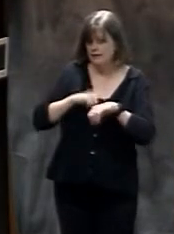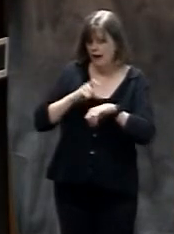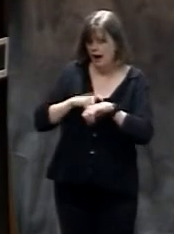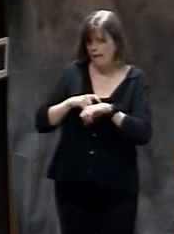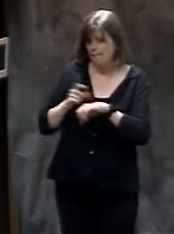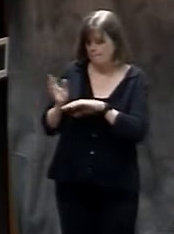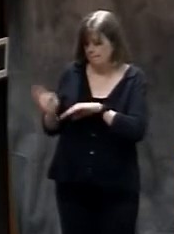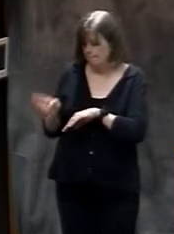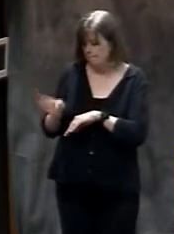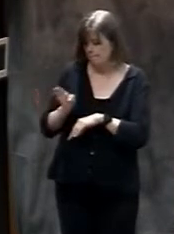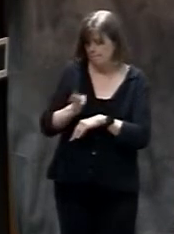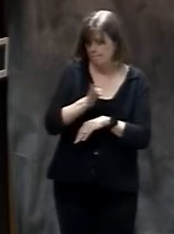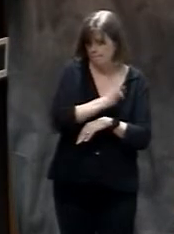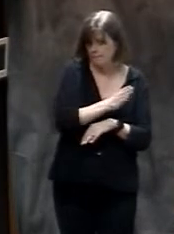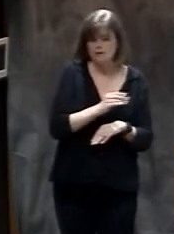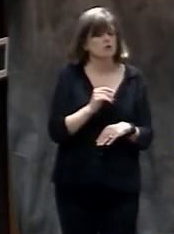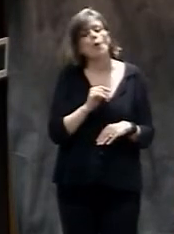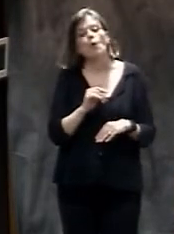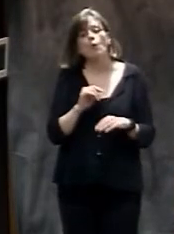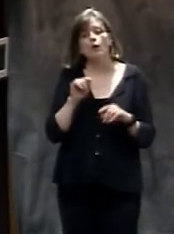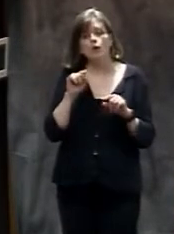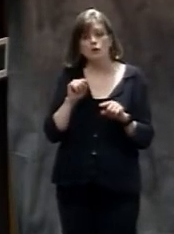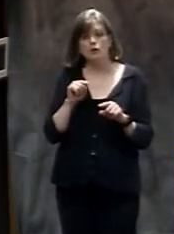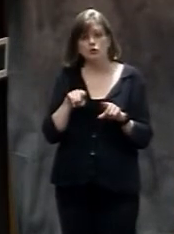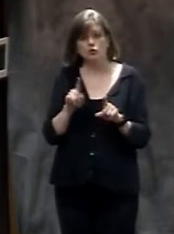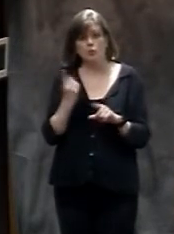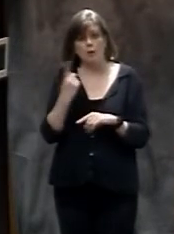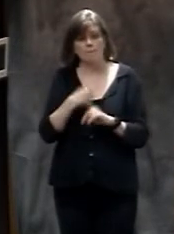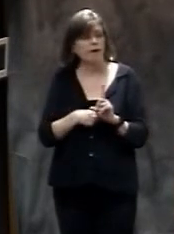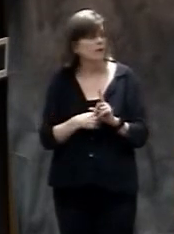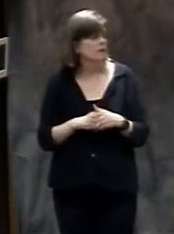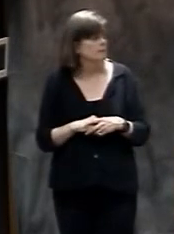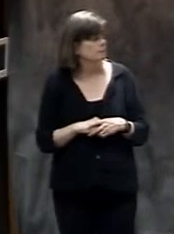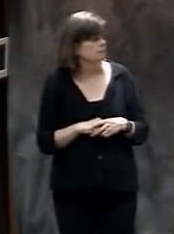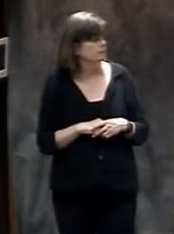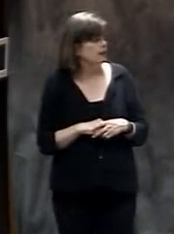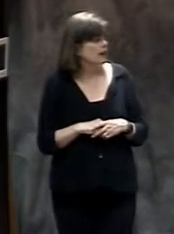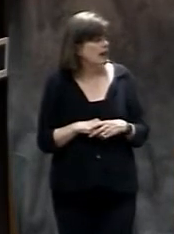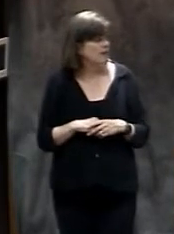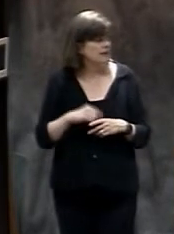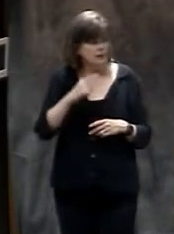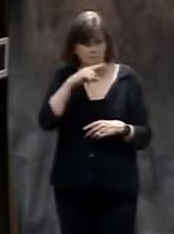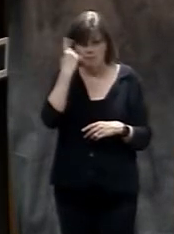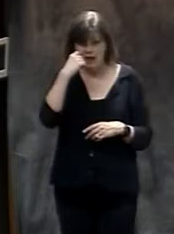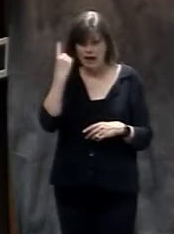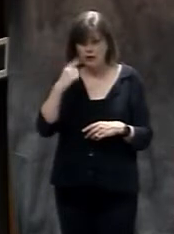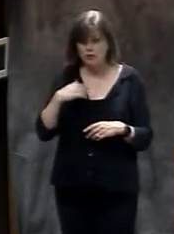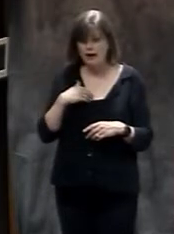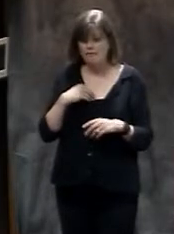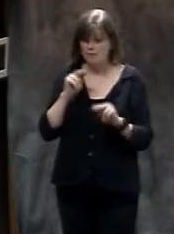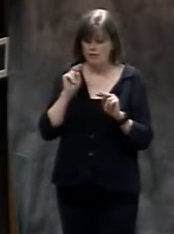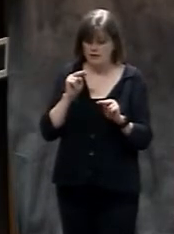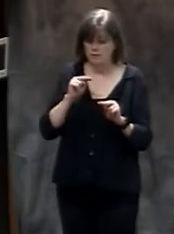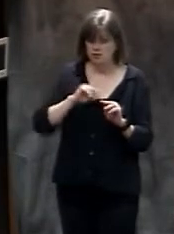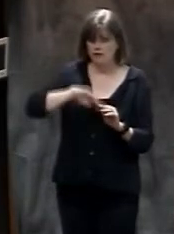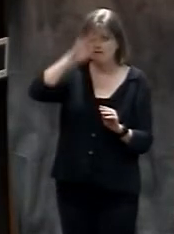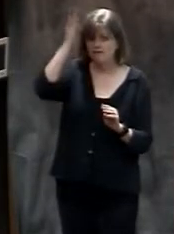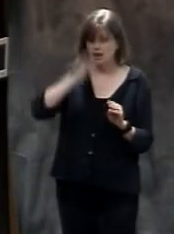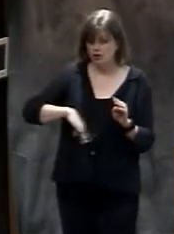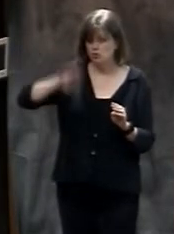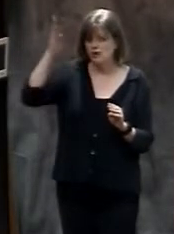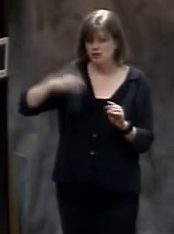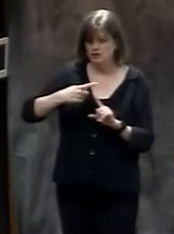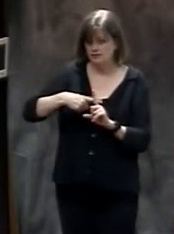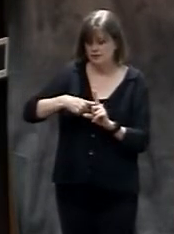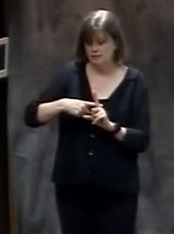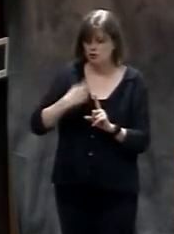temperature fluctuations over 1 month. And in black, we have the observed temperature fluctuations. And in red, we